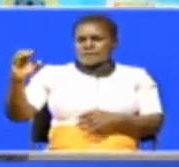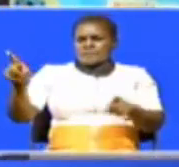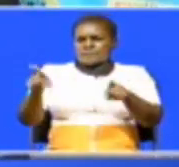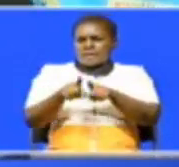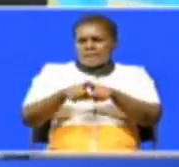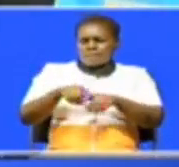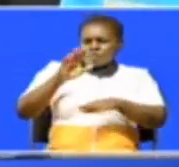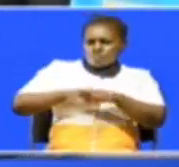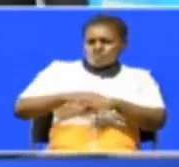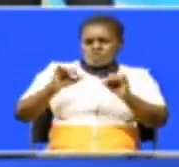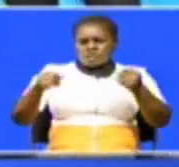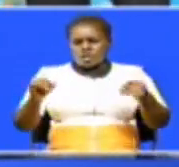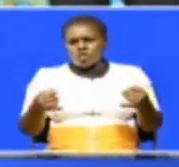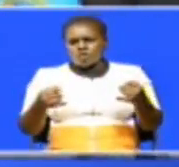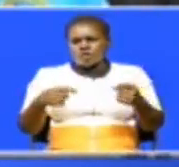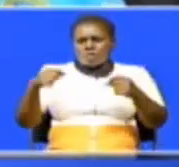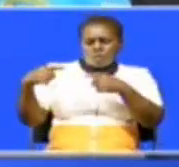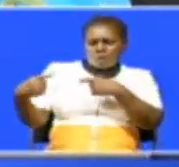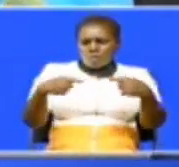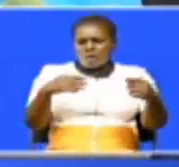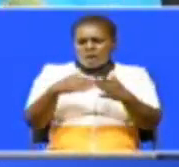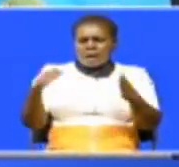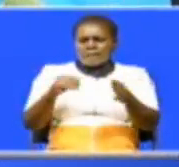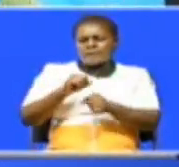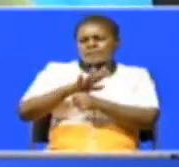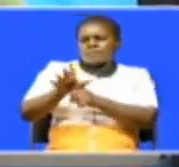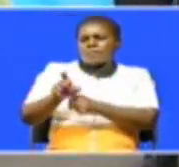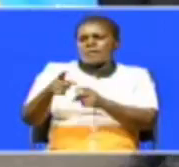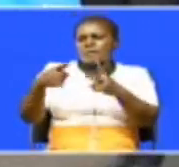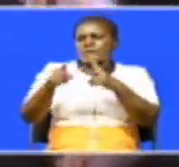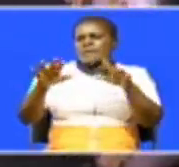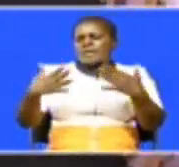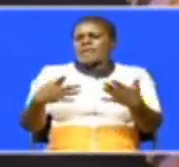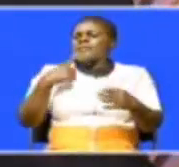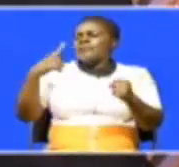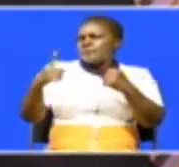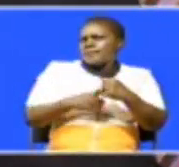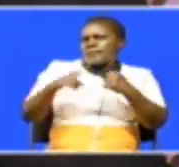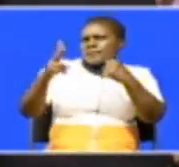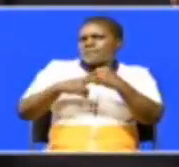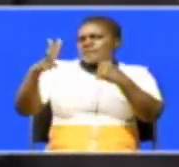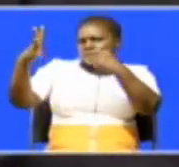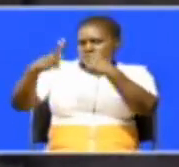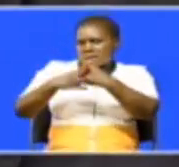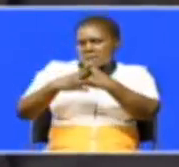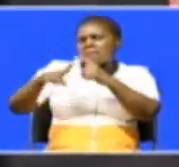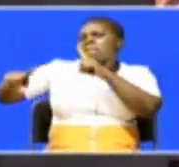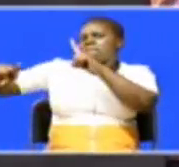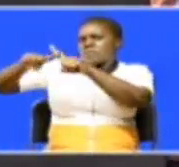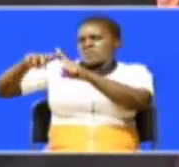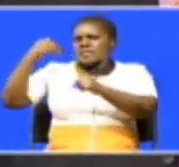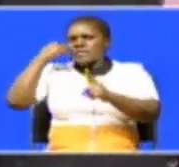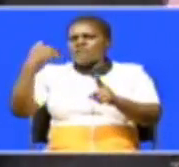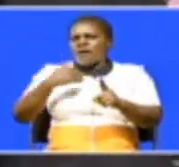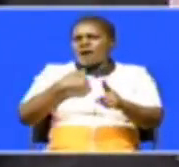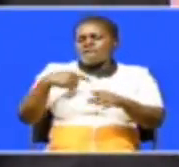sad and good news with regards to the fight against the pandemic. To start with, 679 Kenyans had tested positive